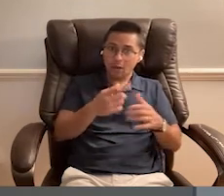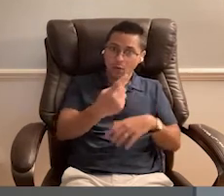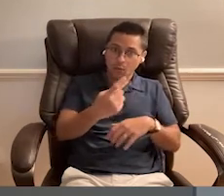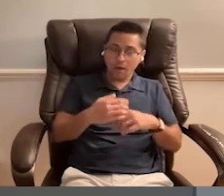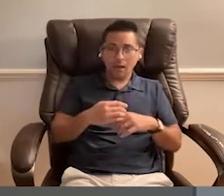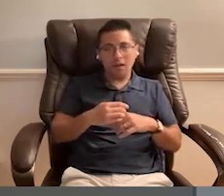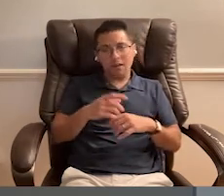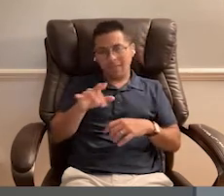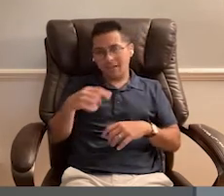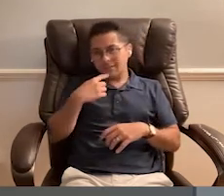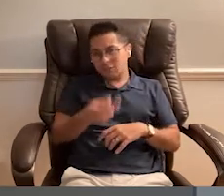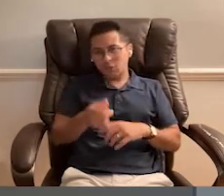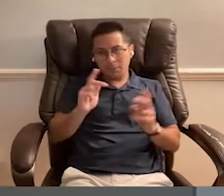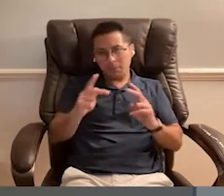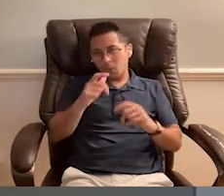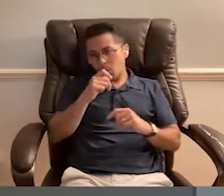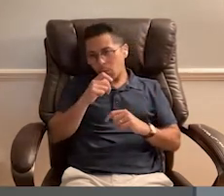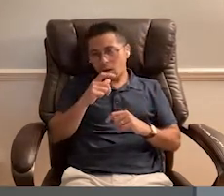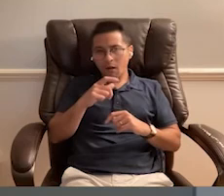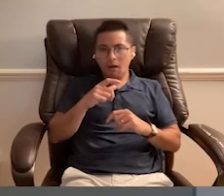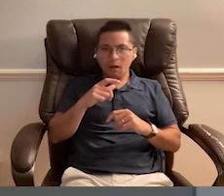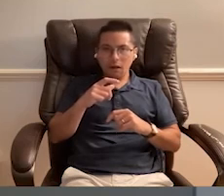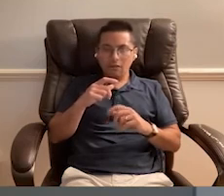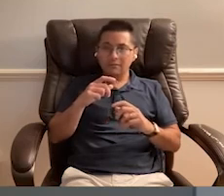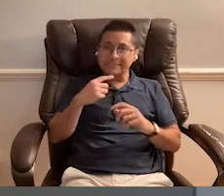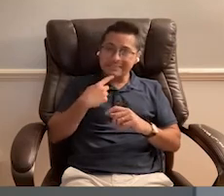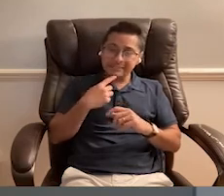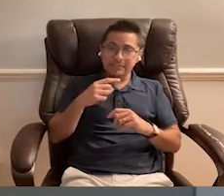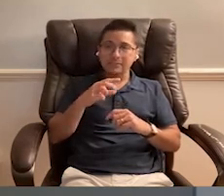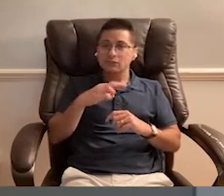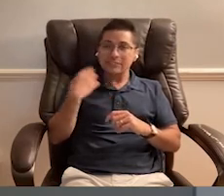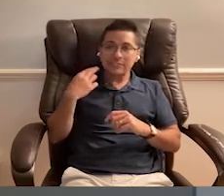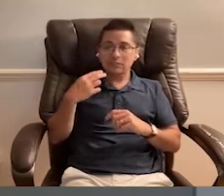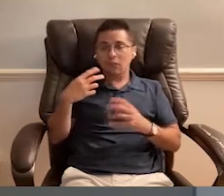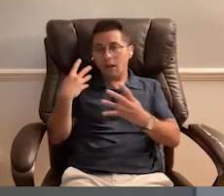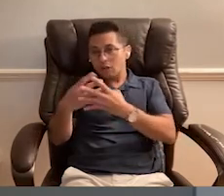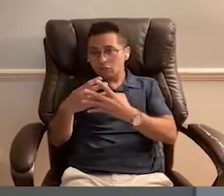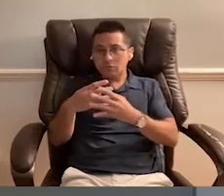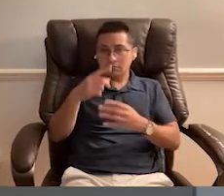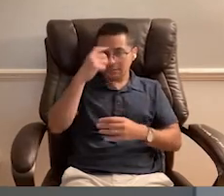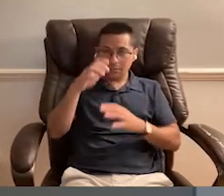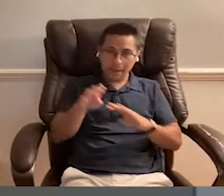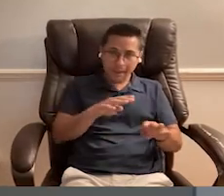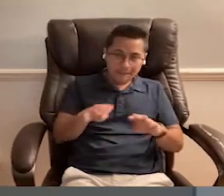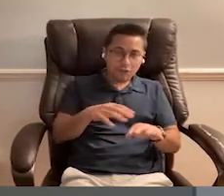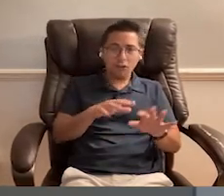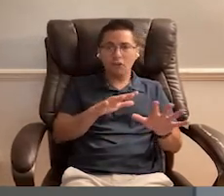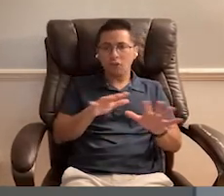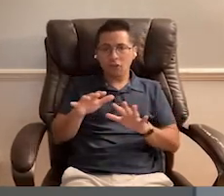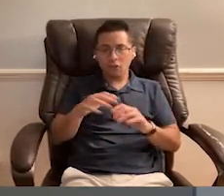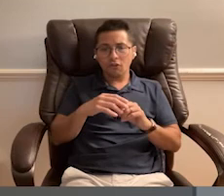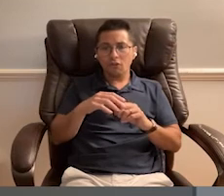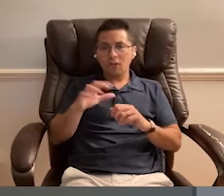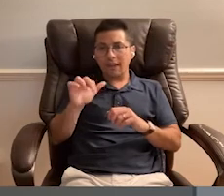via category 1. And so it just tells you people who are at substantial risk of incarceration,